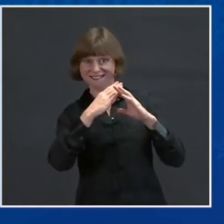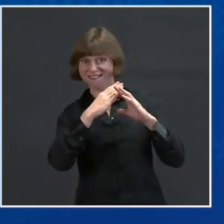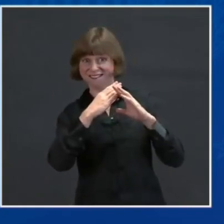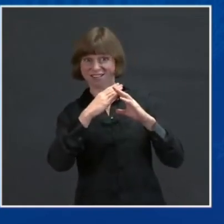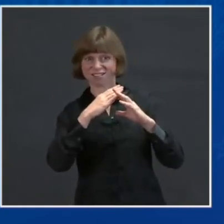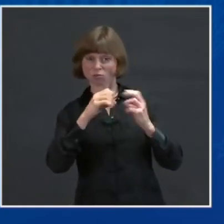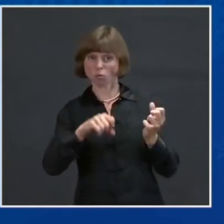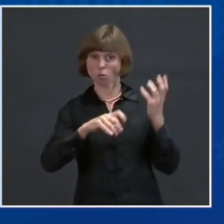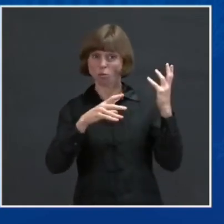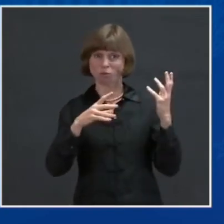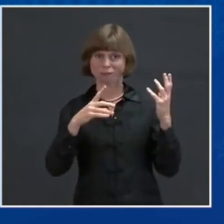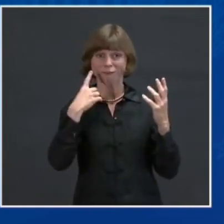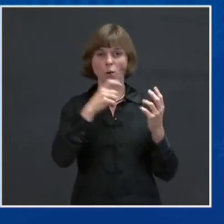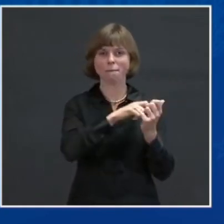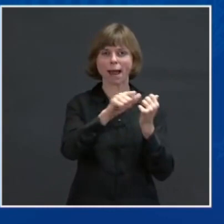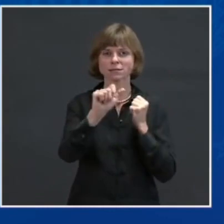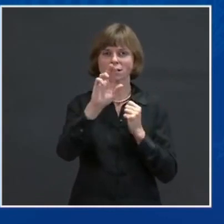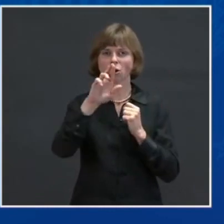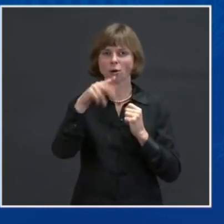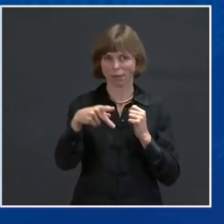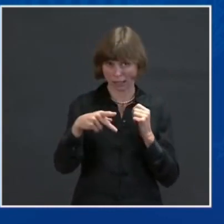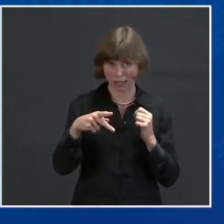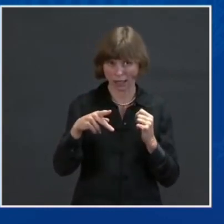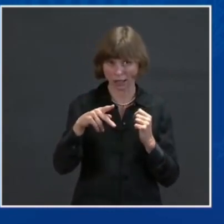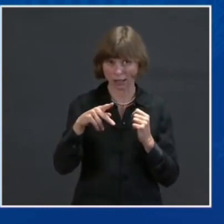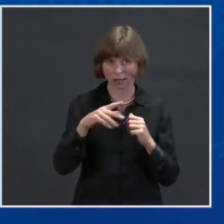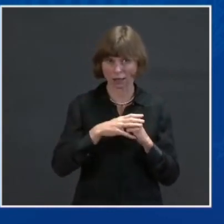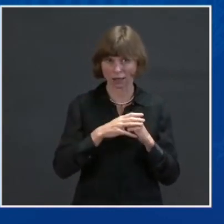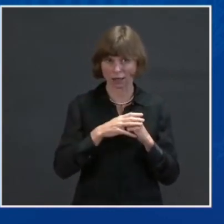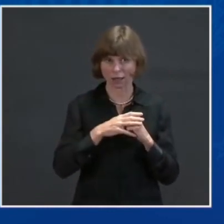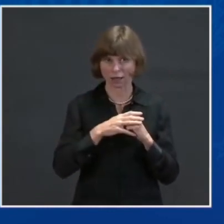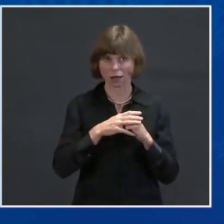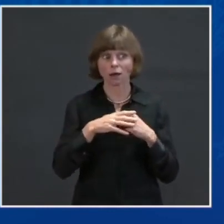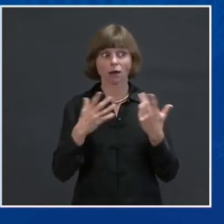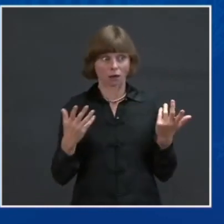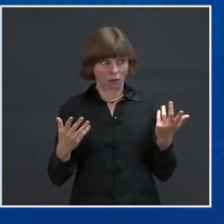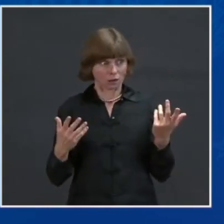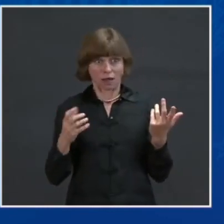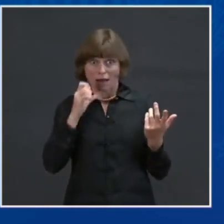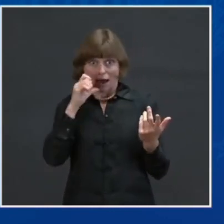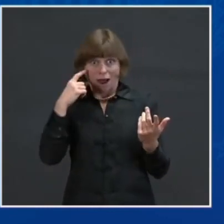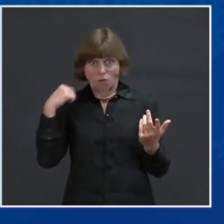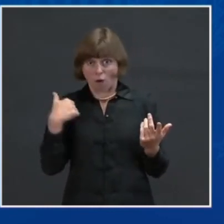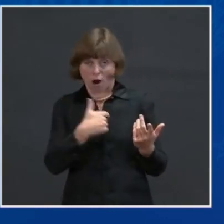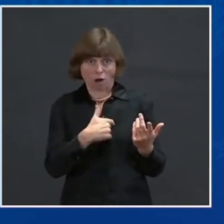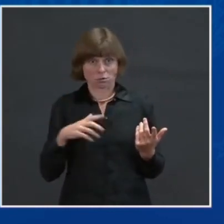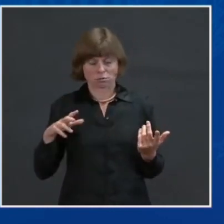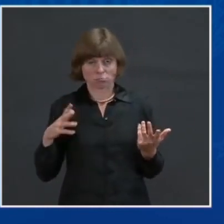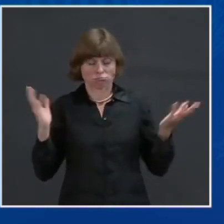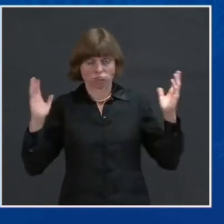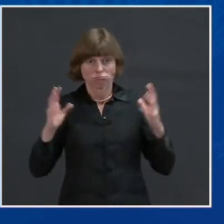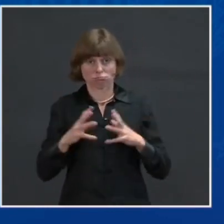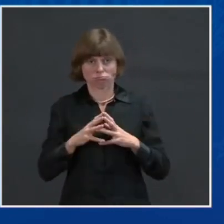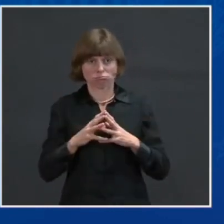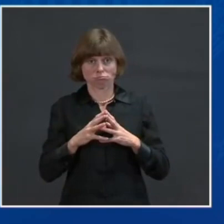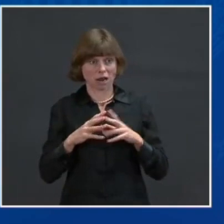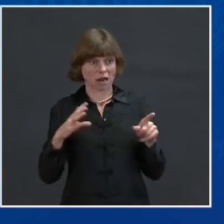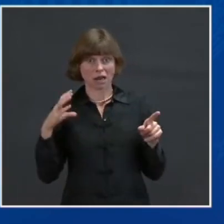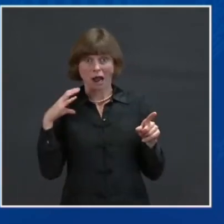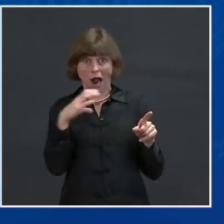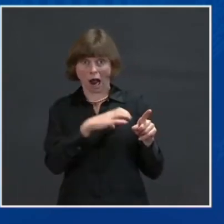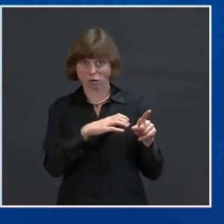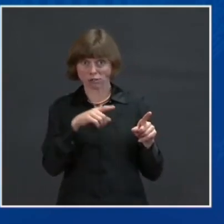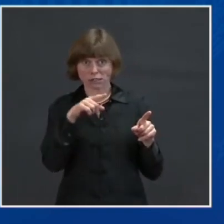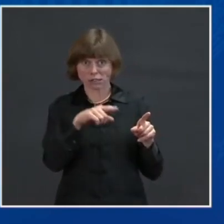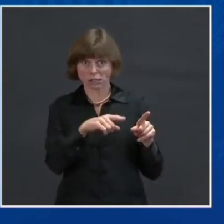was that a distraction for anyone on the Hill or in the White House? It certainly wasn't for us. And members of Congress on the Hill